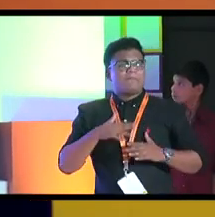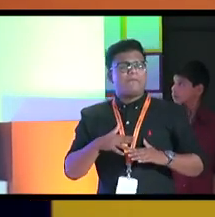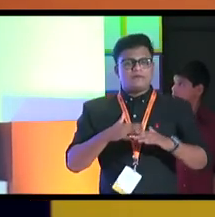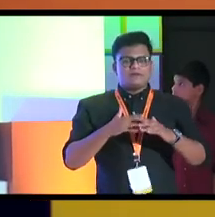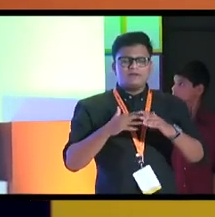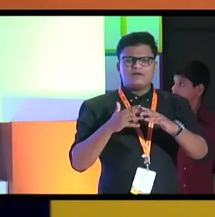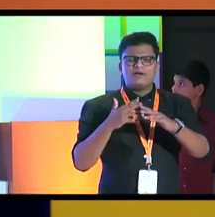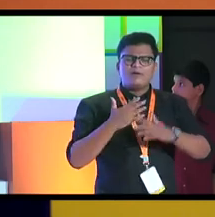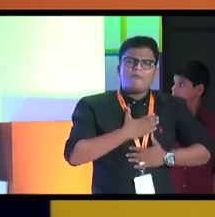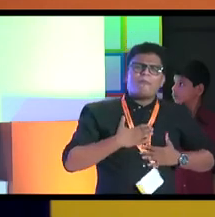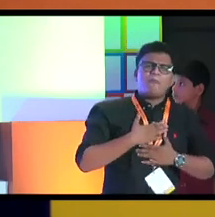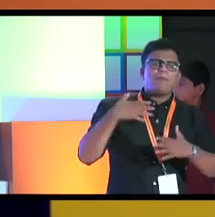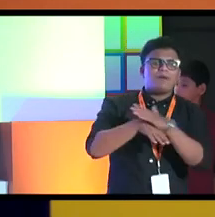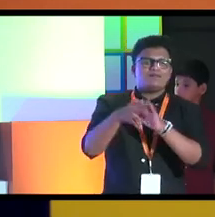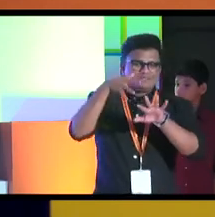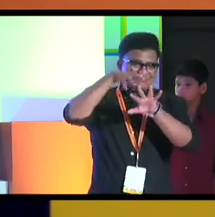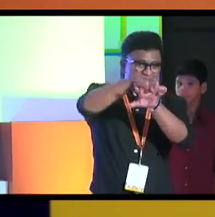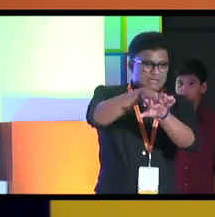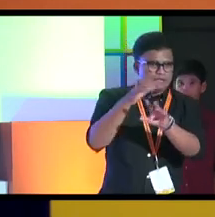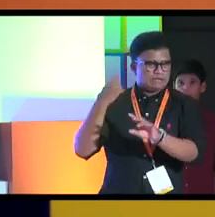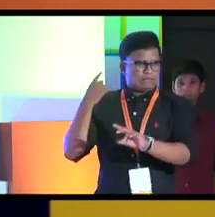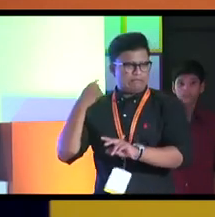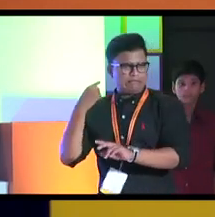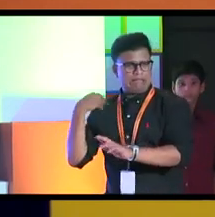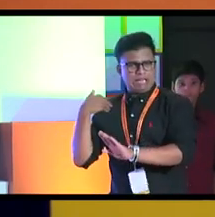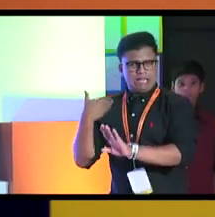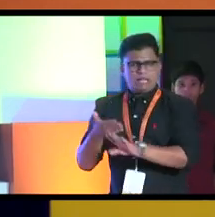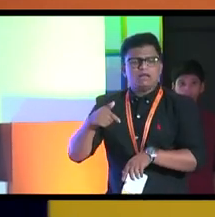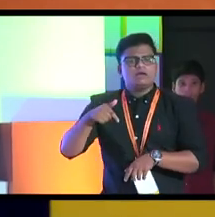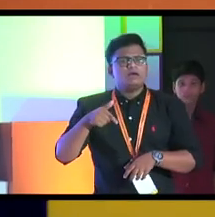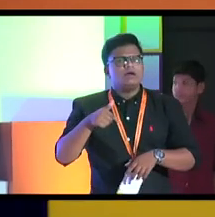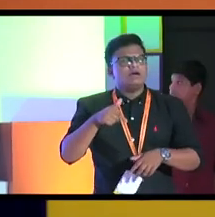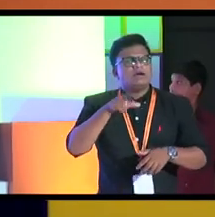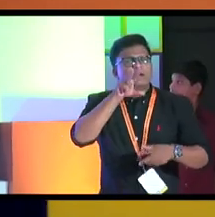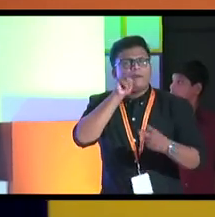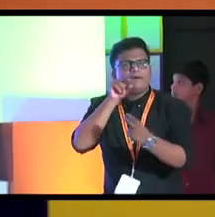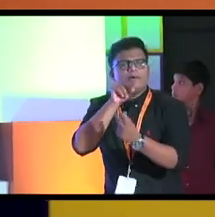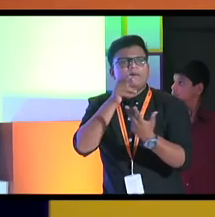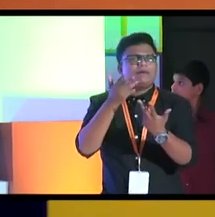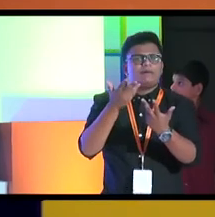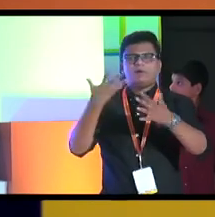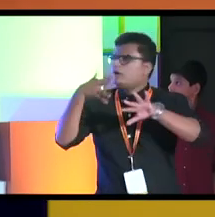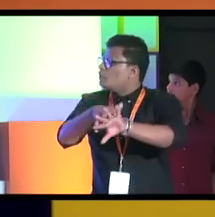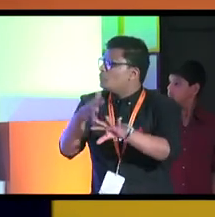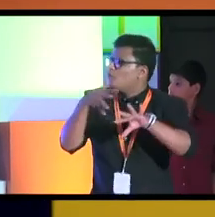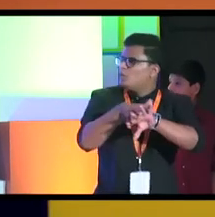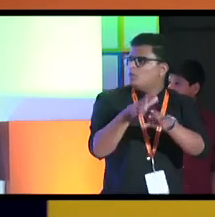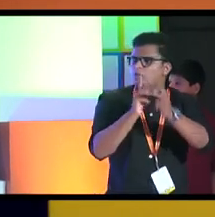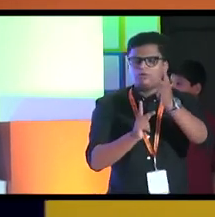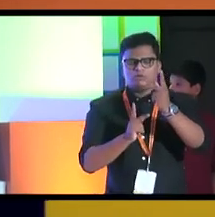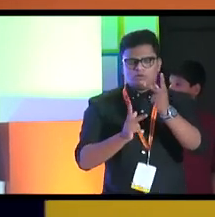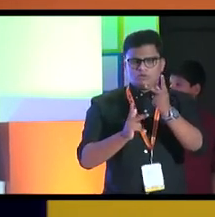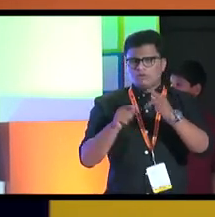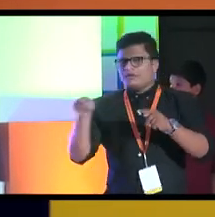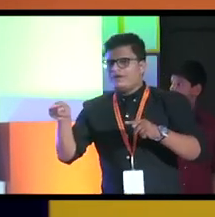of inclusion. Since yesterday we have been talking about all aspects of inclusion, and here